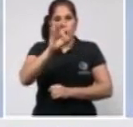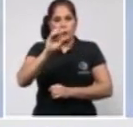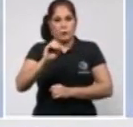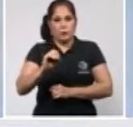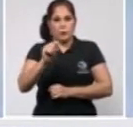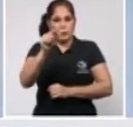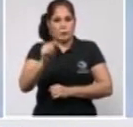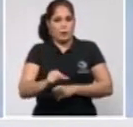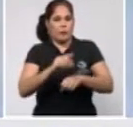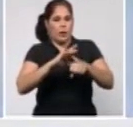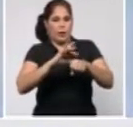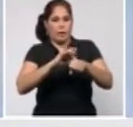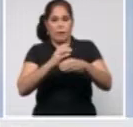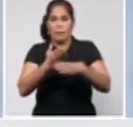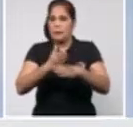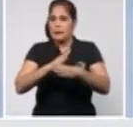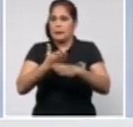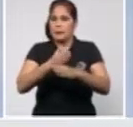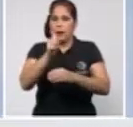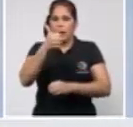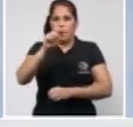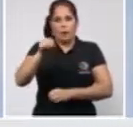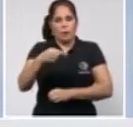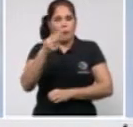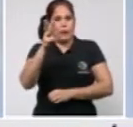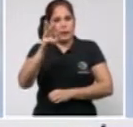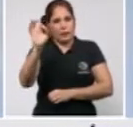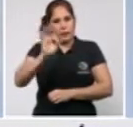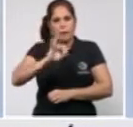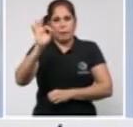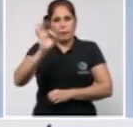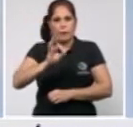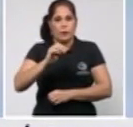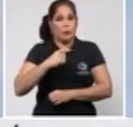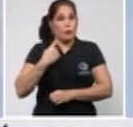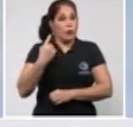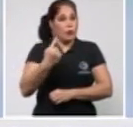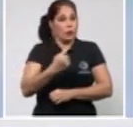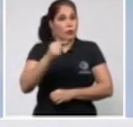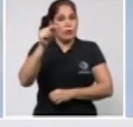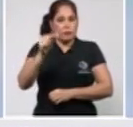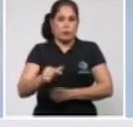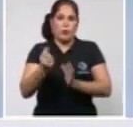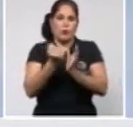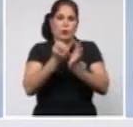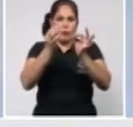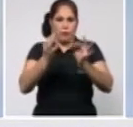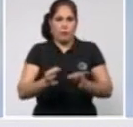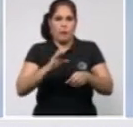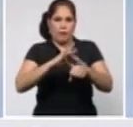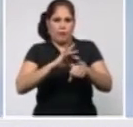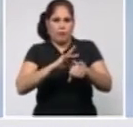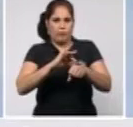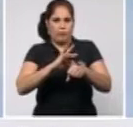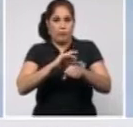or 10.3%, are active hospitalized cases. Of